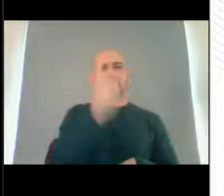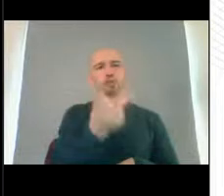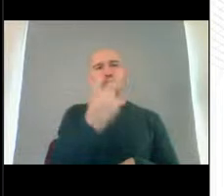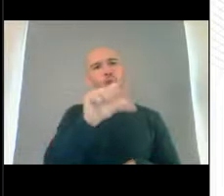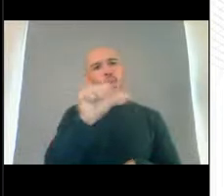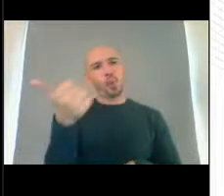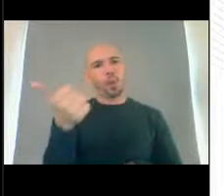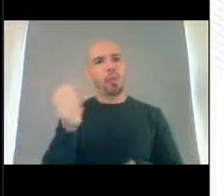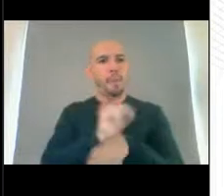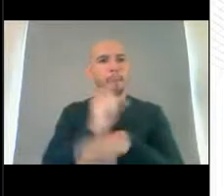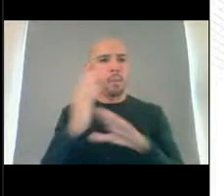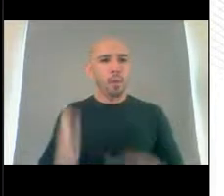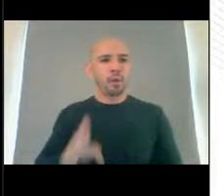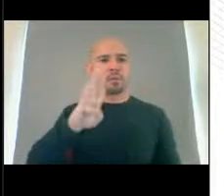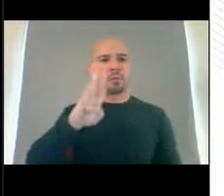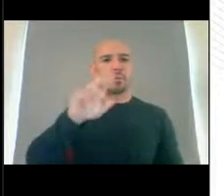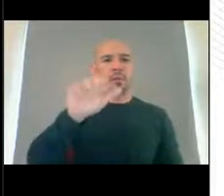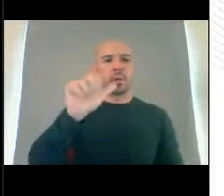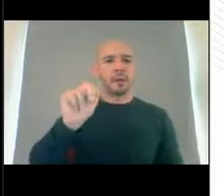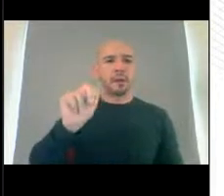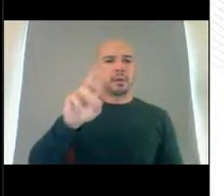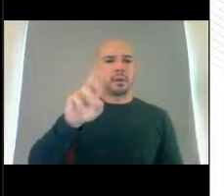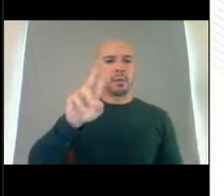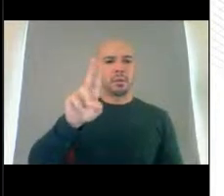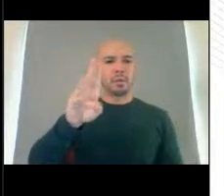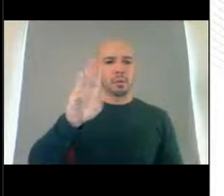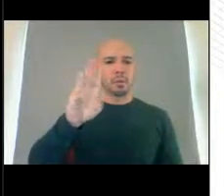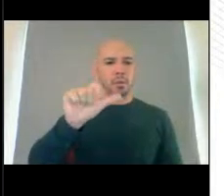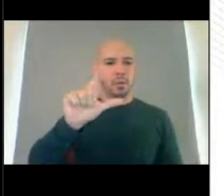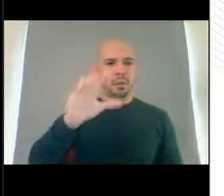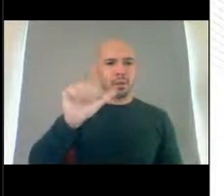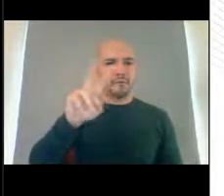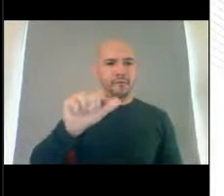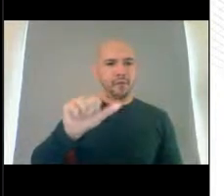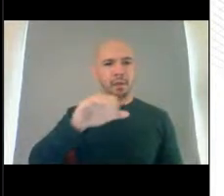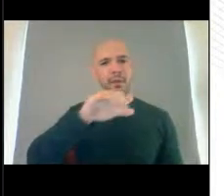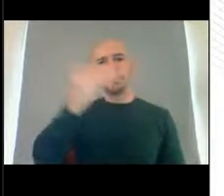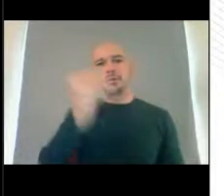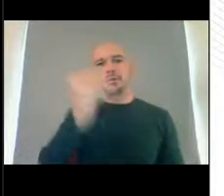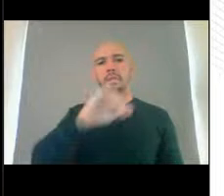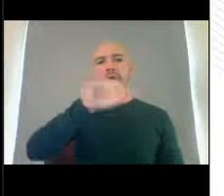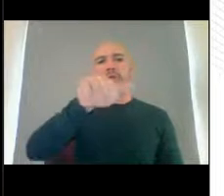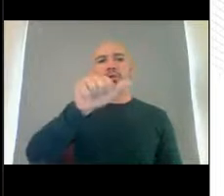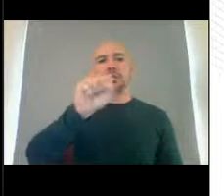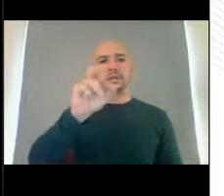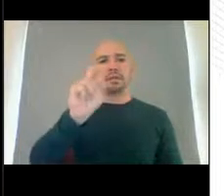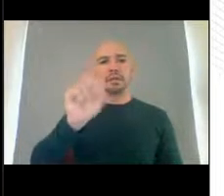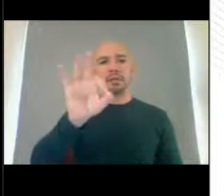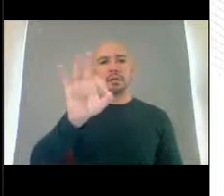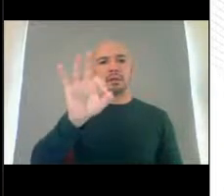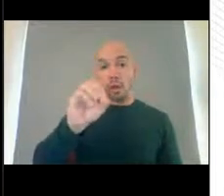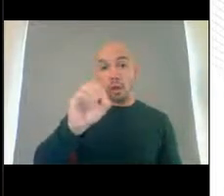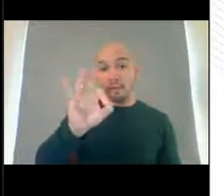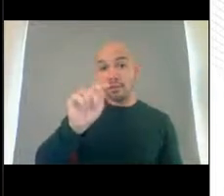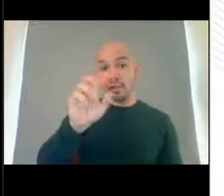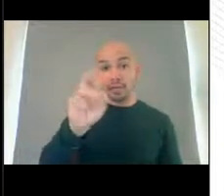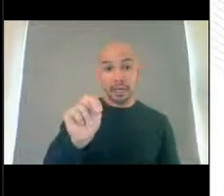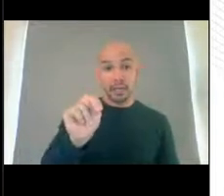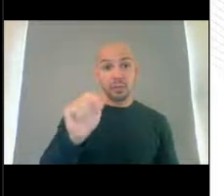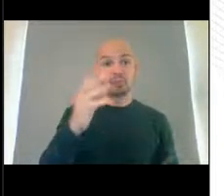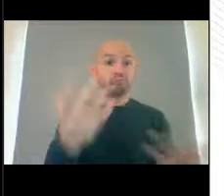cava and and jason lofton and you know we're very fortunate um you know caltrans reflects the